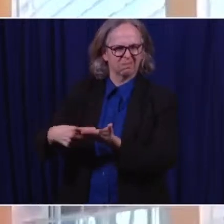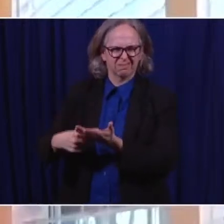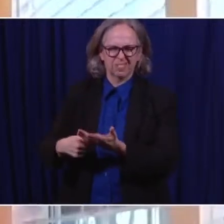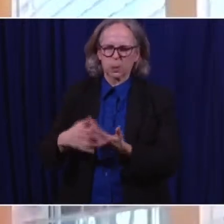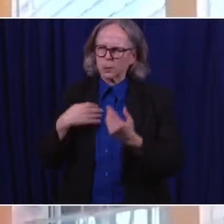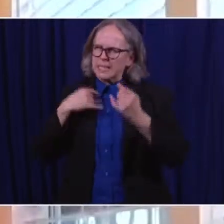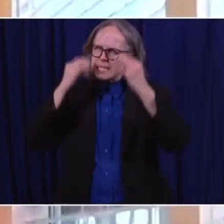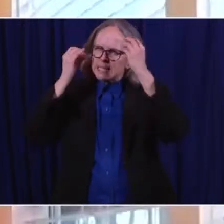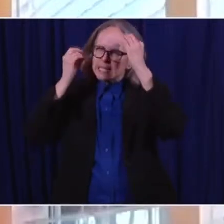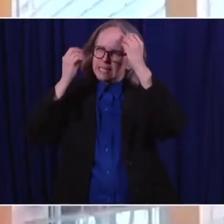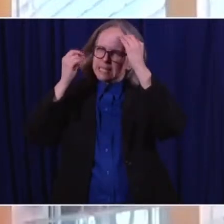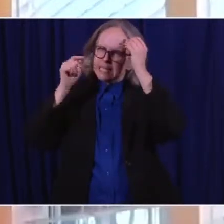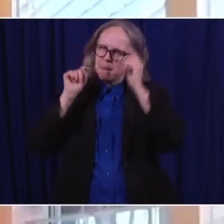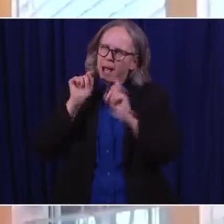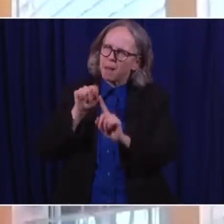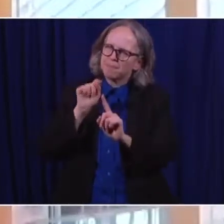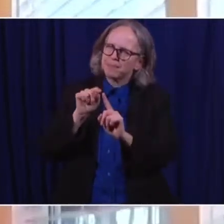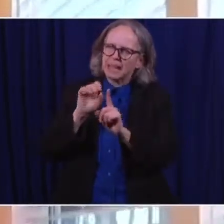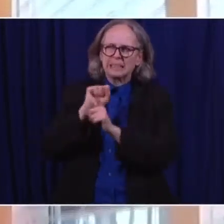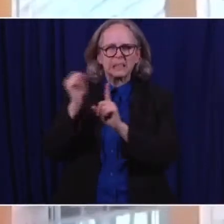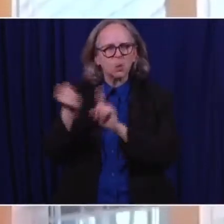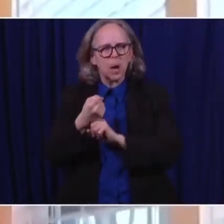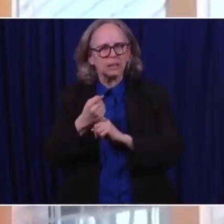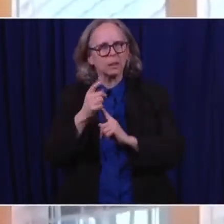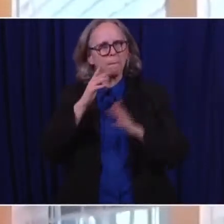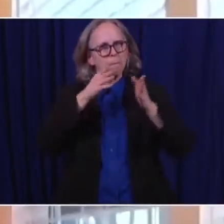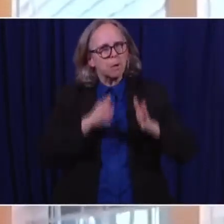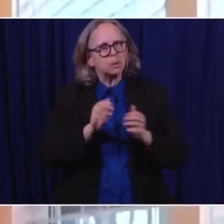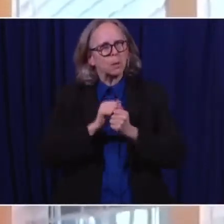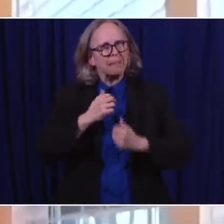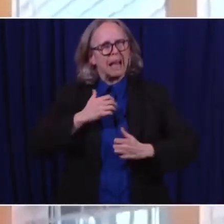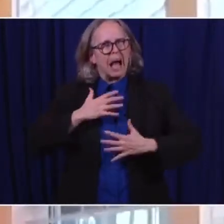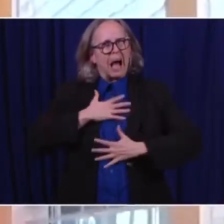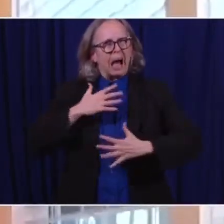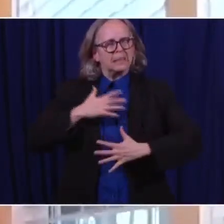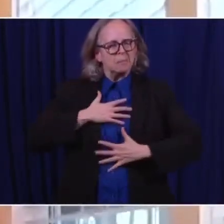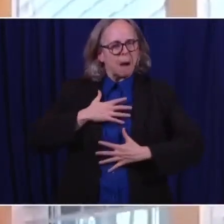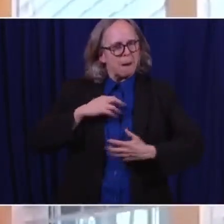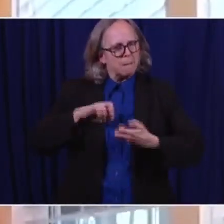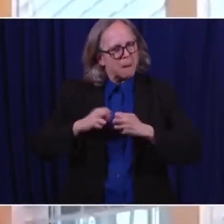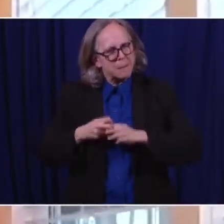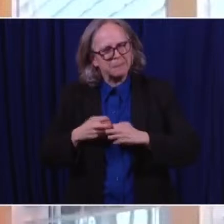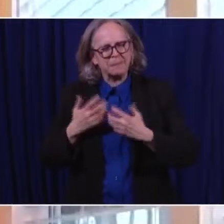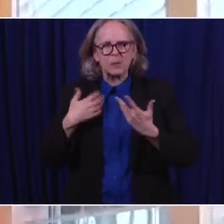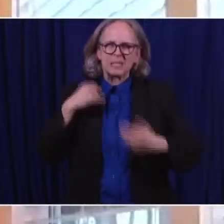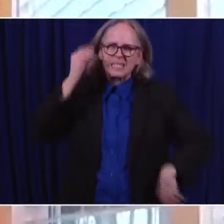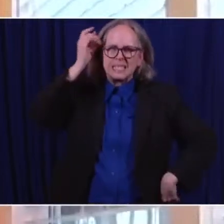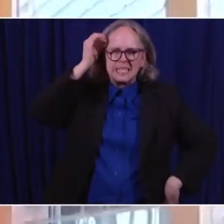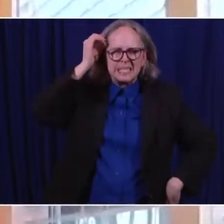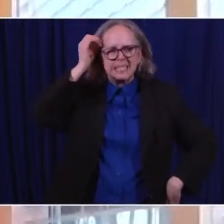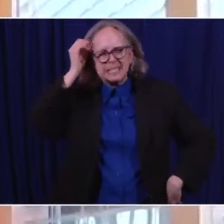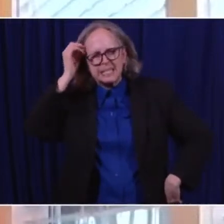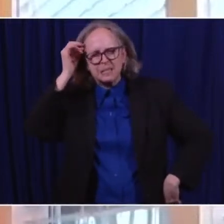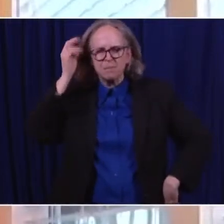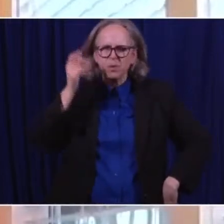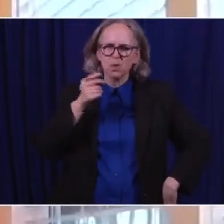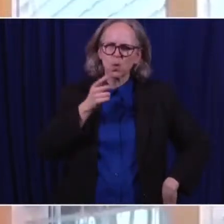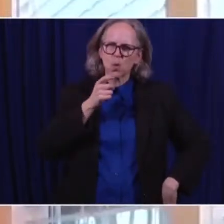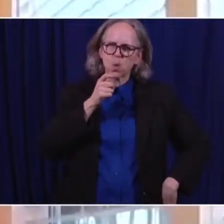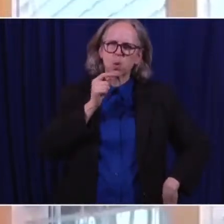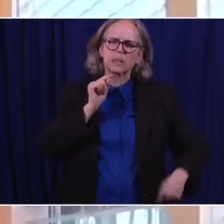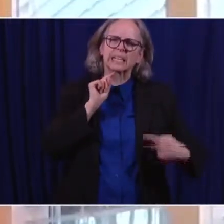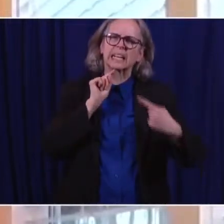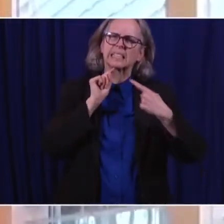to. As we were looking at the list of severe medical conditions, congenital